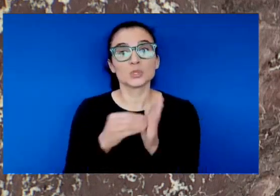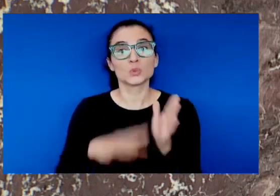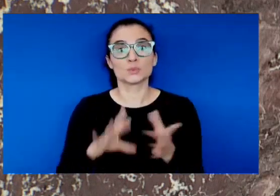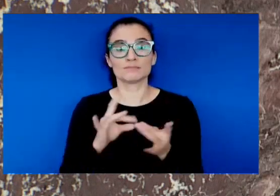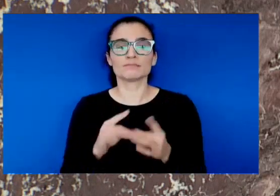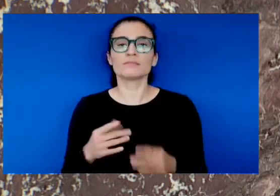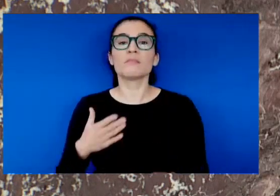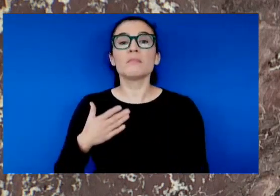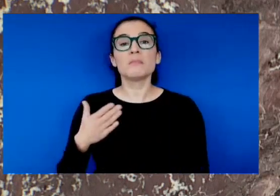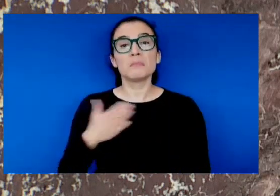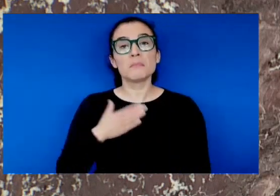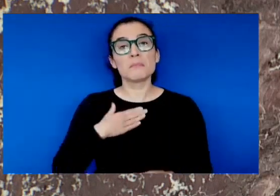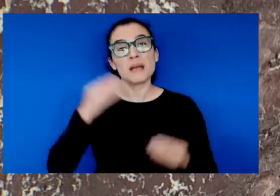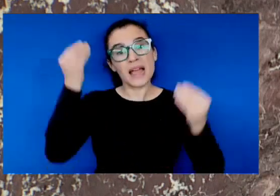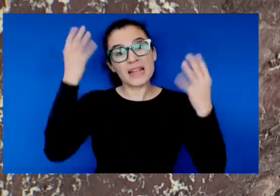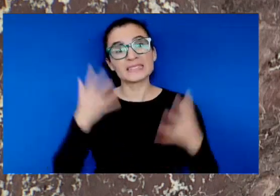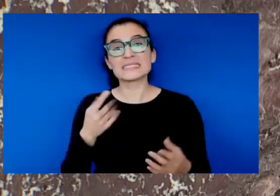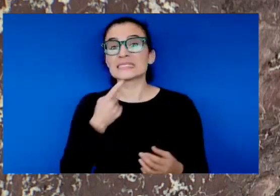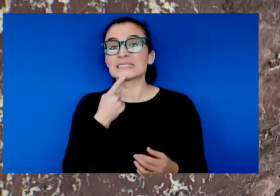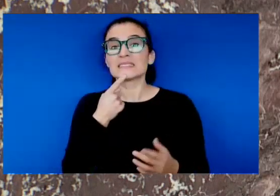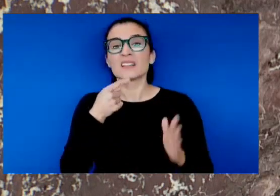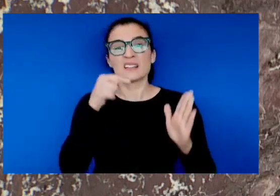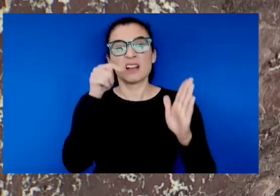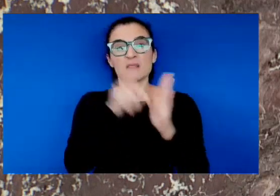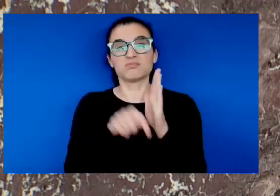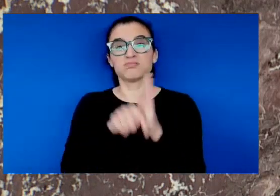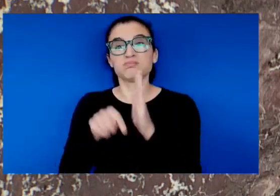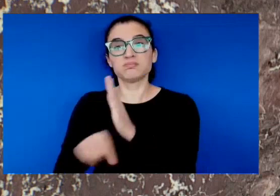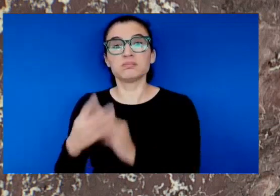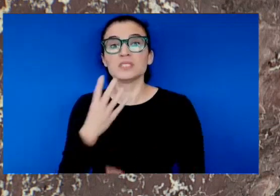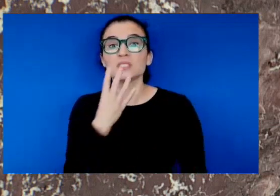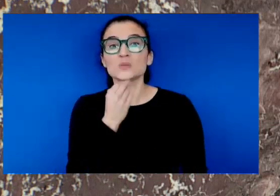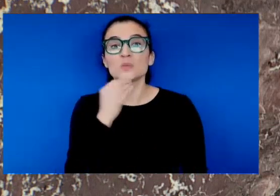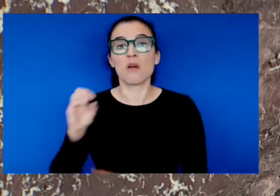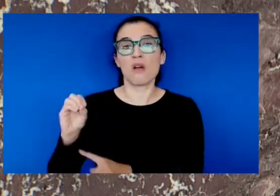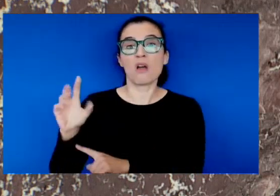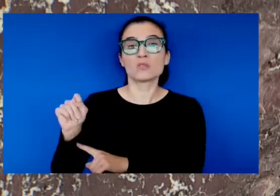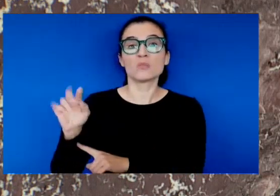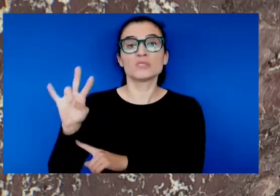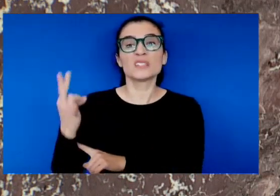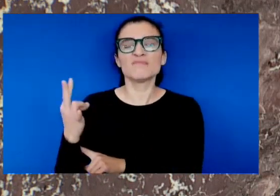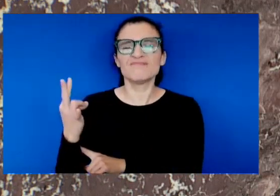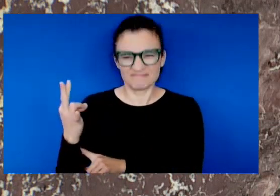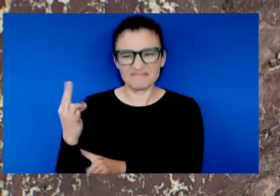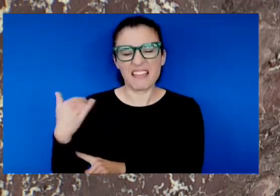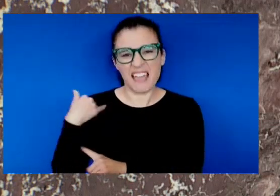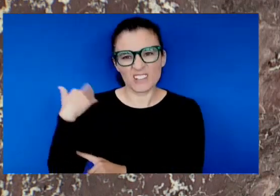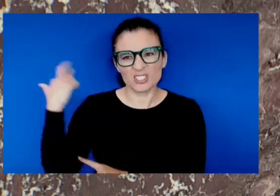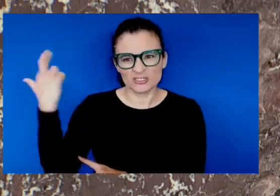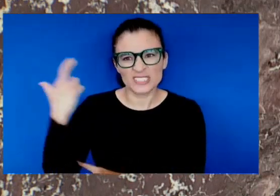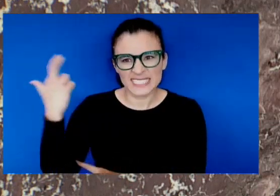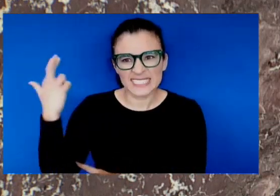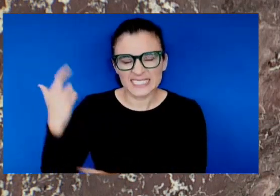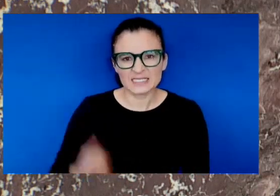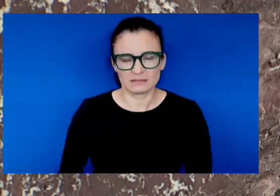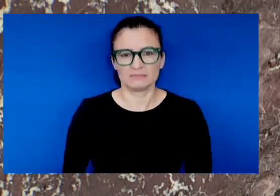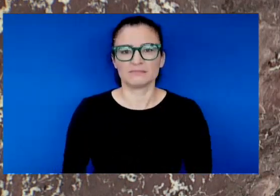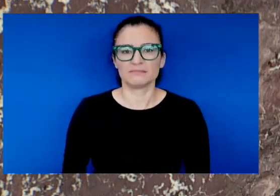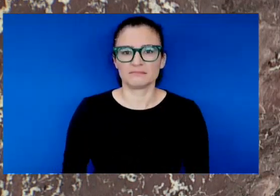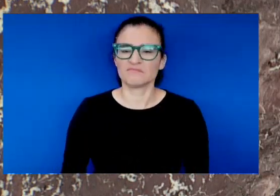was justified, that the Jews got just what was coming to them, end